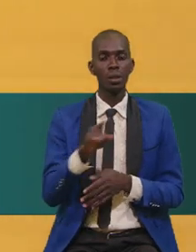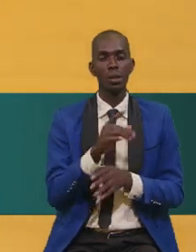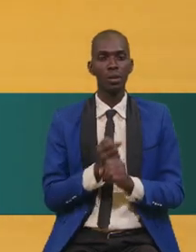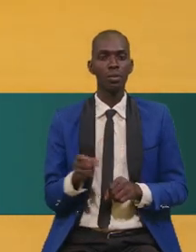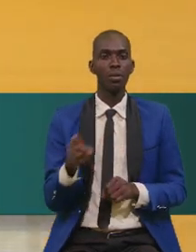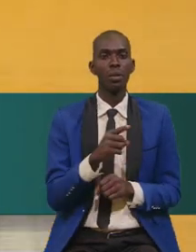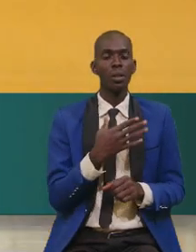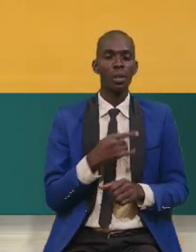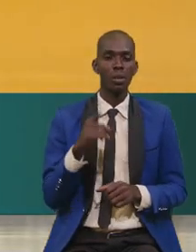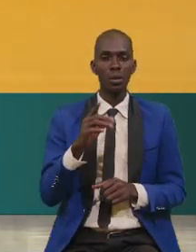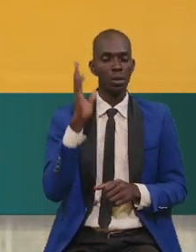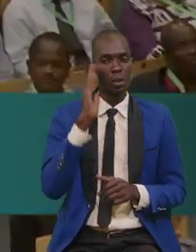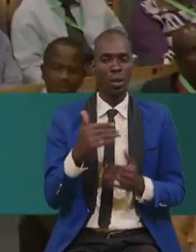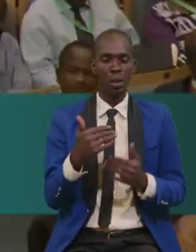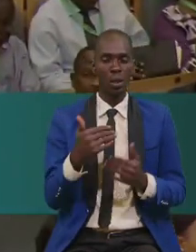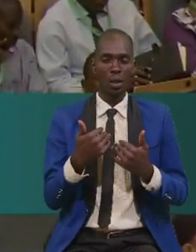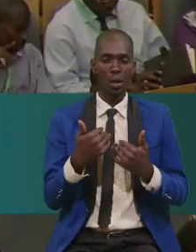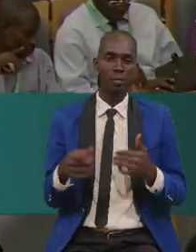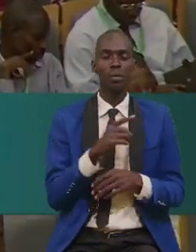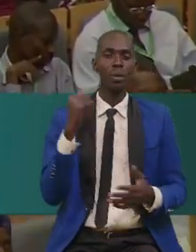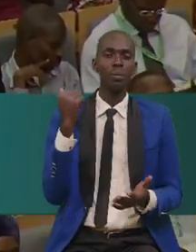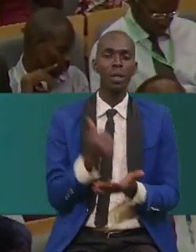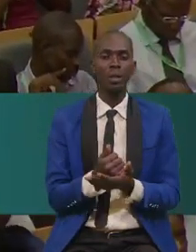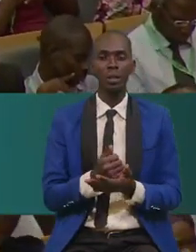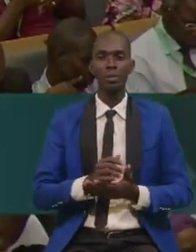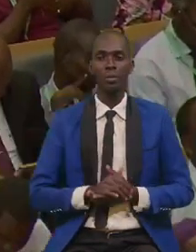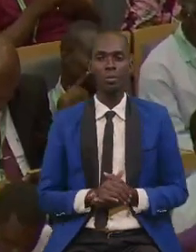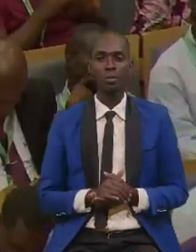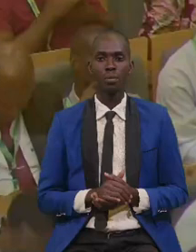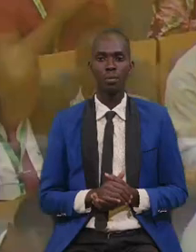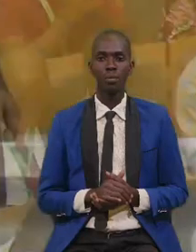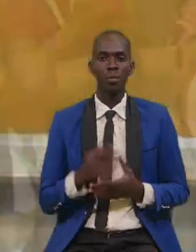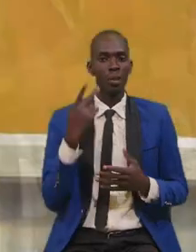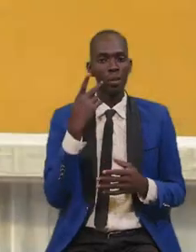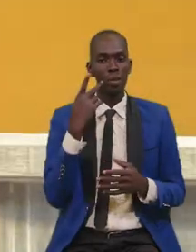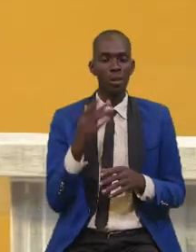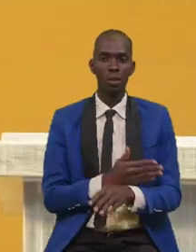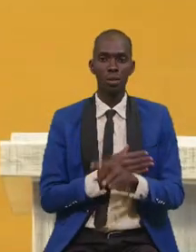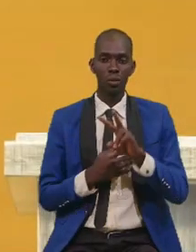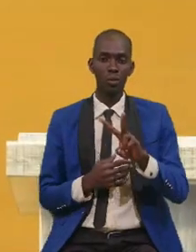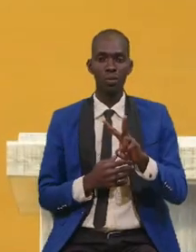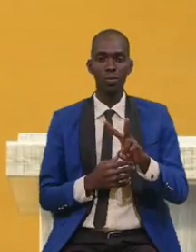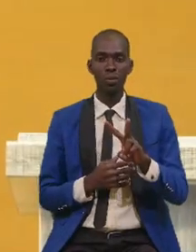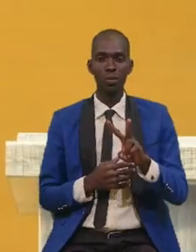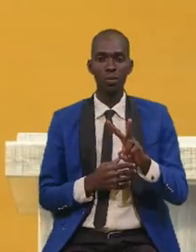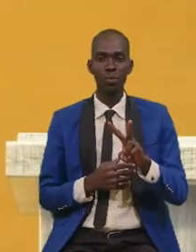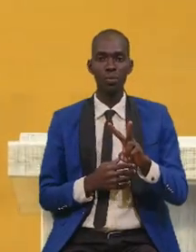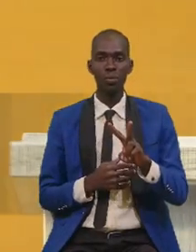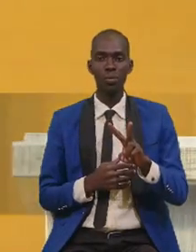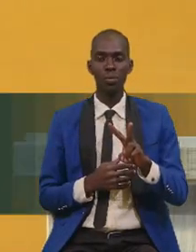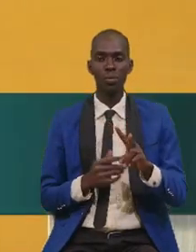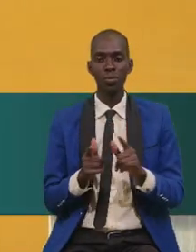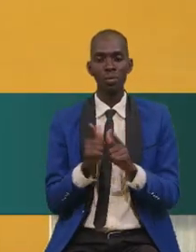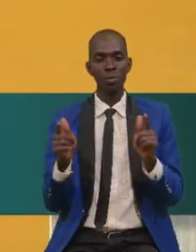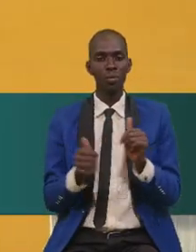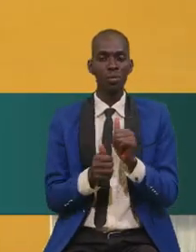shall have them. Look at number two here. Number two, we're looking at greater focus